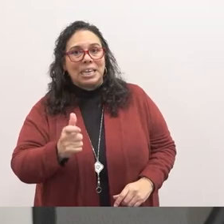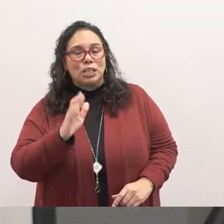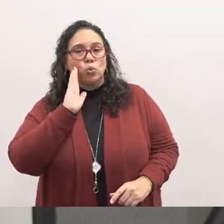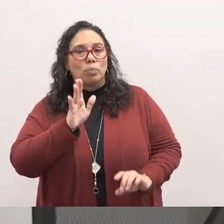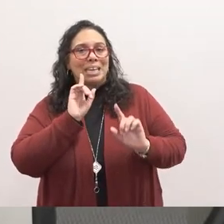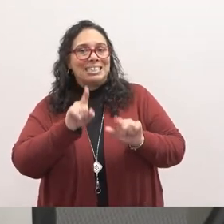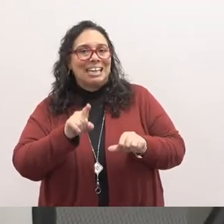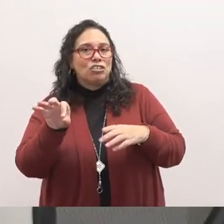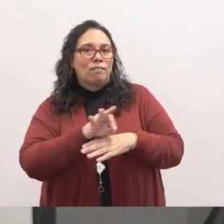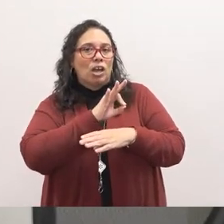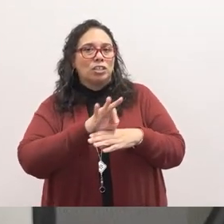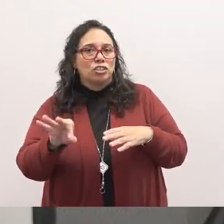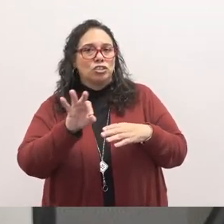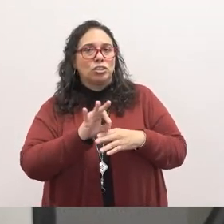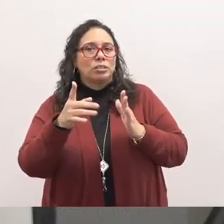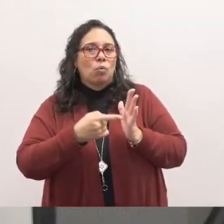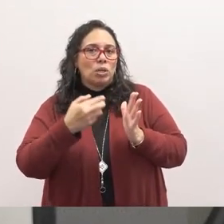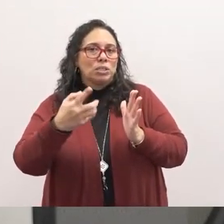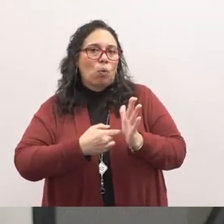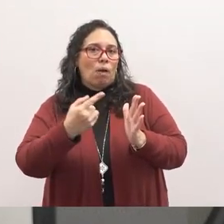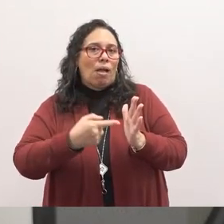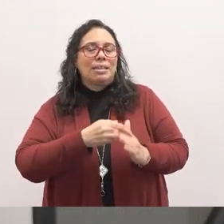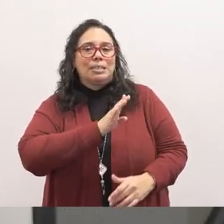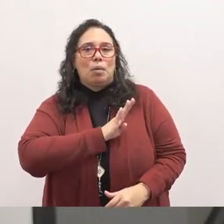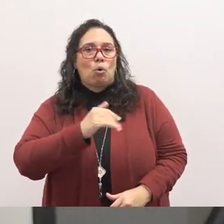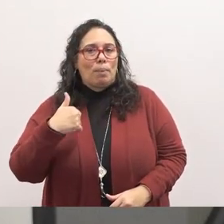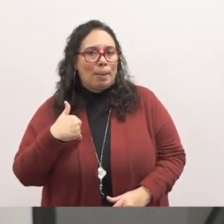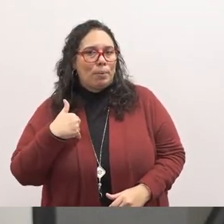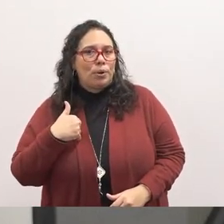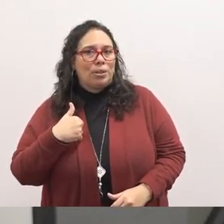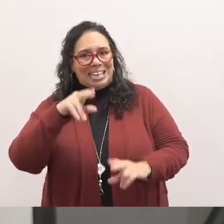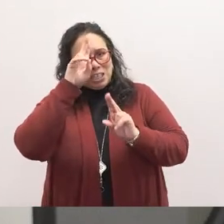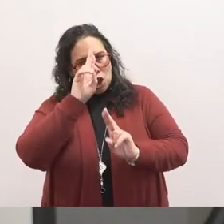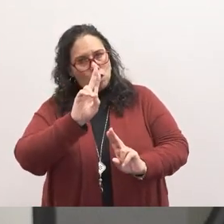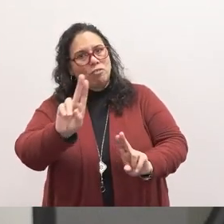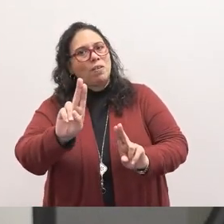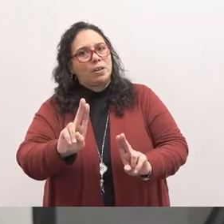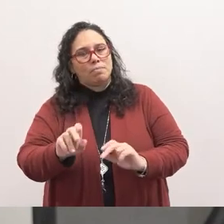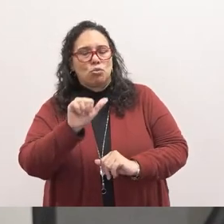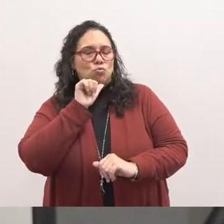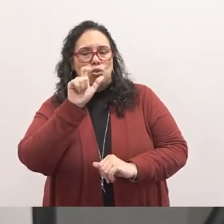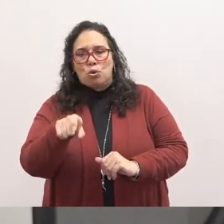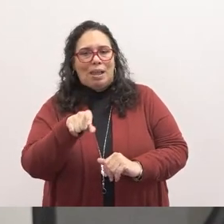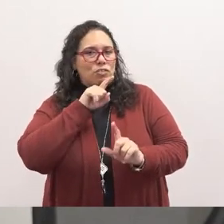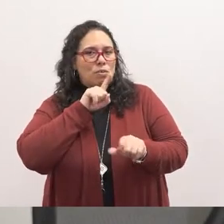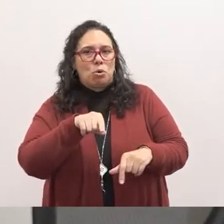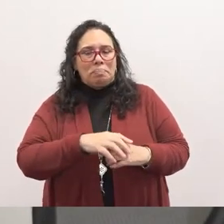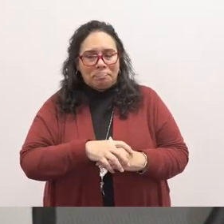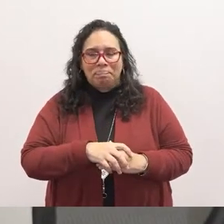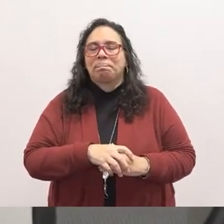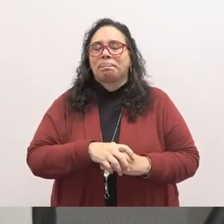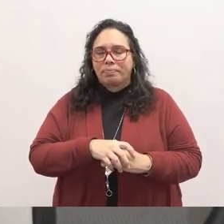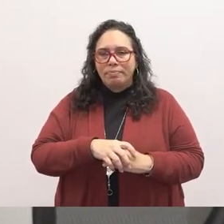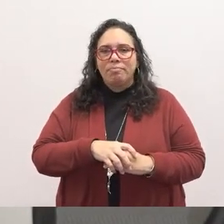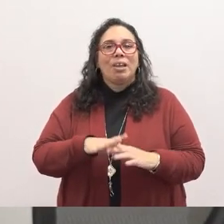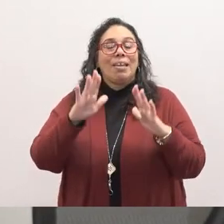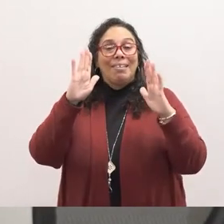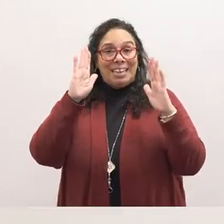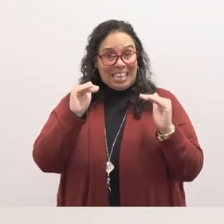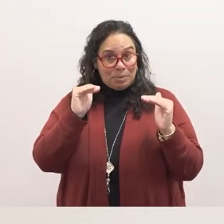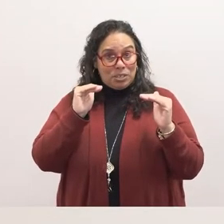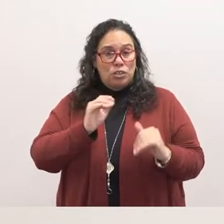attend functions as a board member, then that's an honorarium and it would not have that's to be an reported. The expectation is that